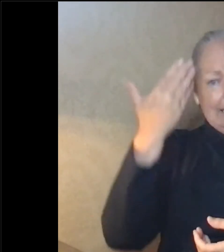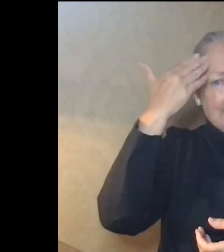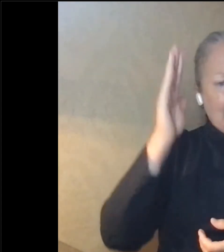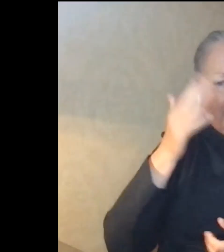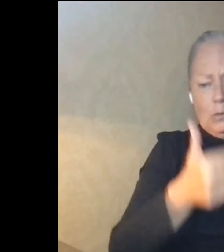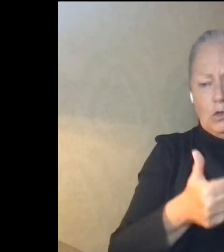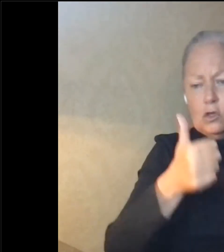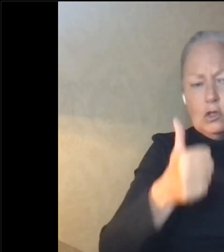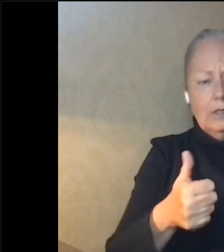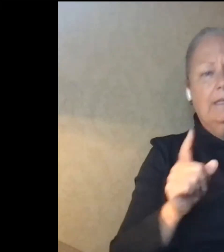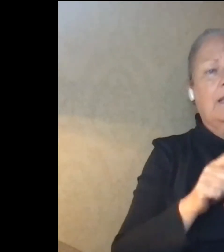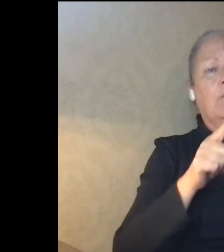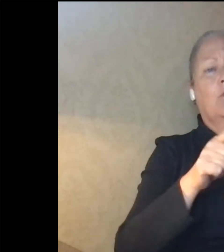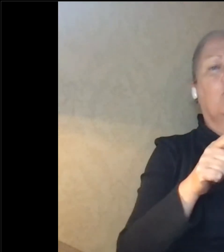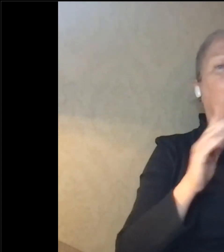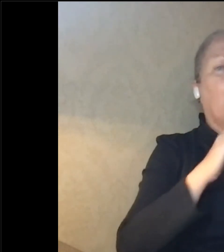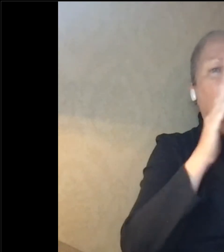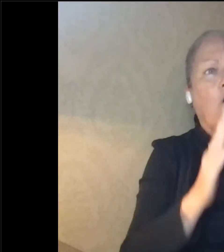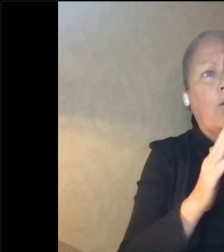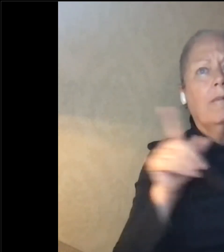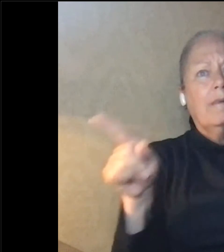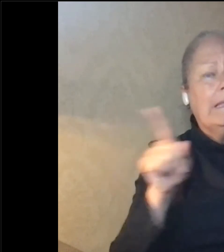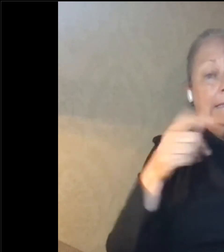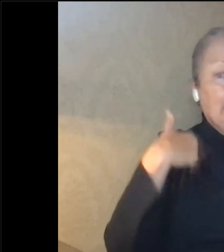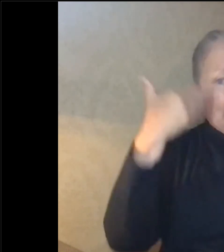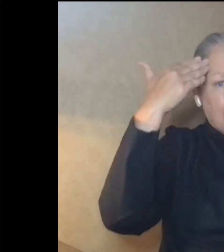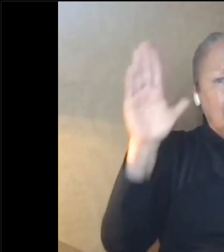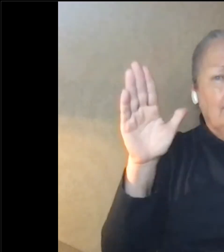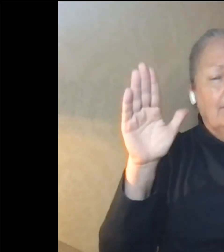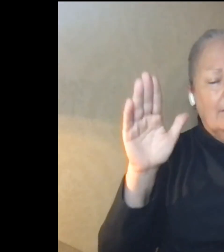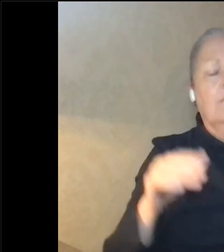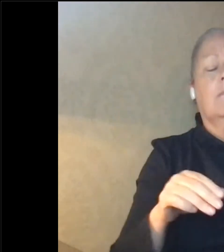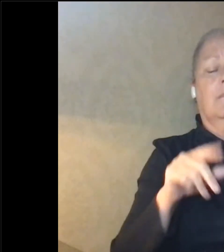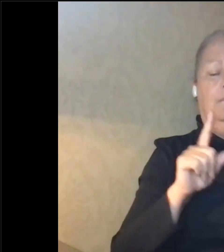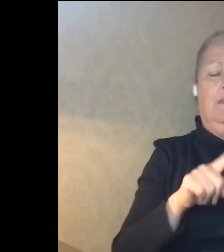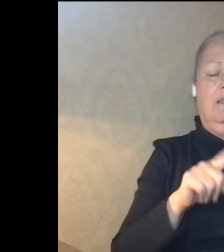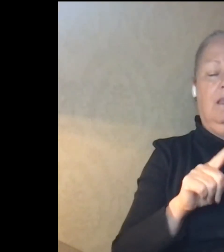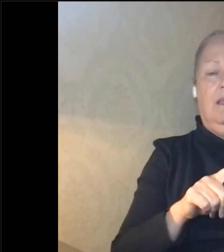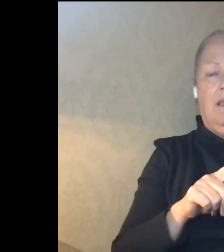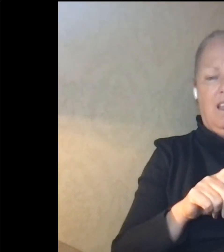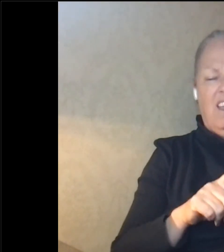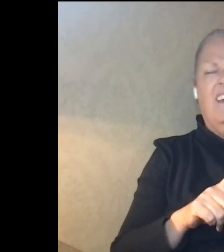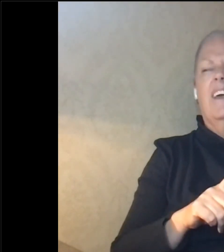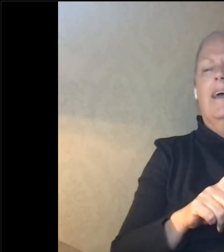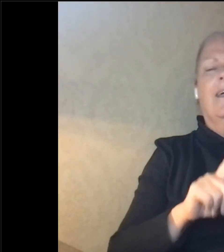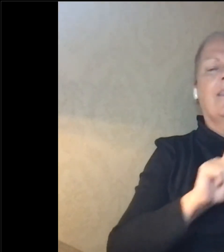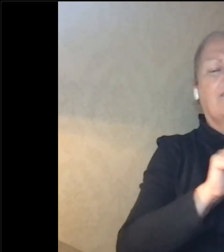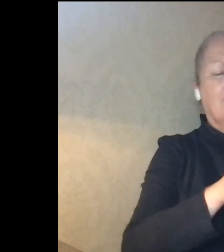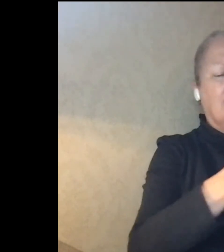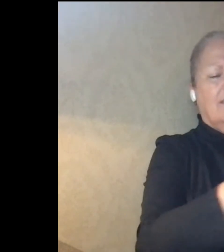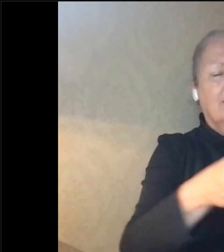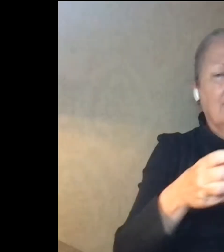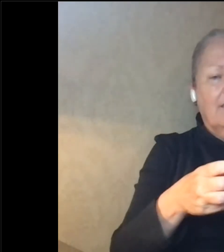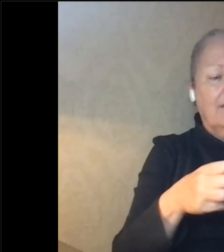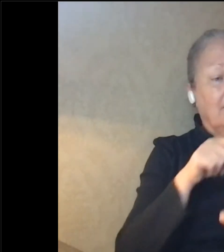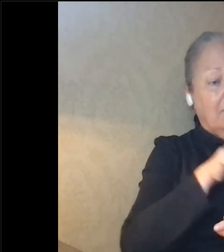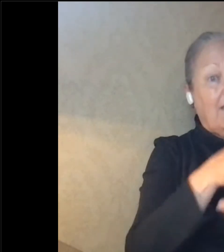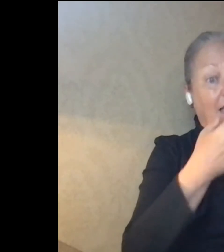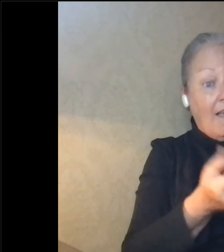in which area. We also don't know which kind of person with disabilities are receiving rehabilitative